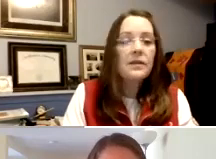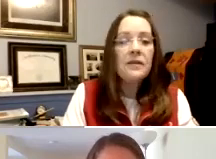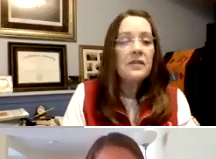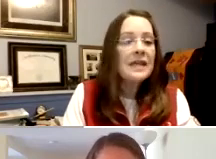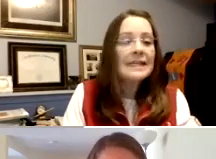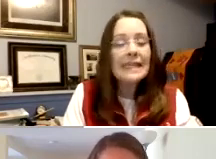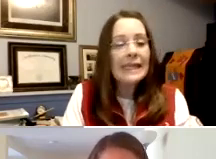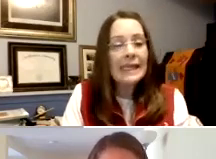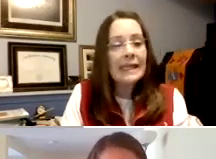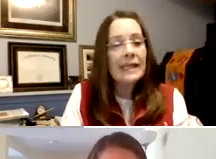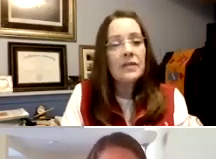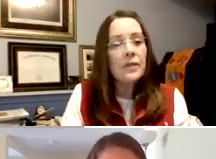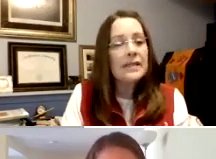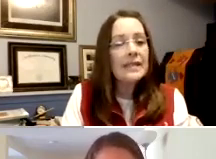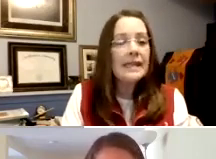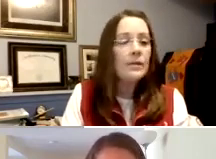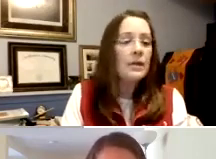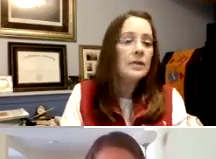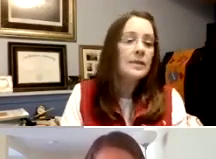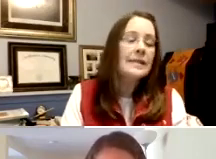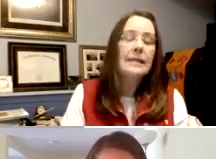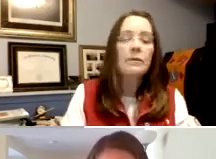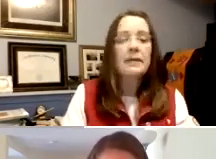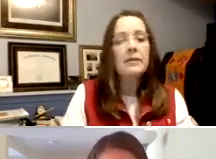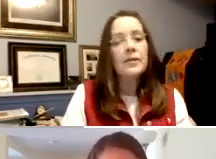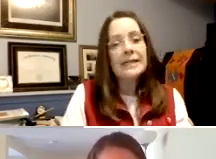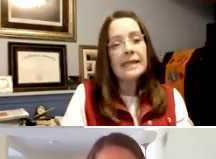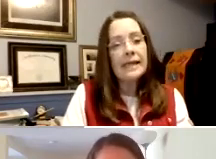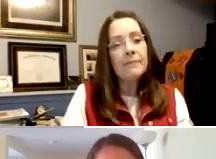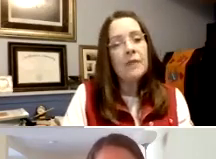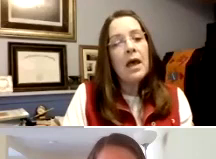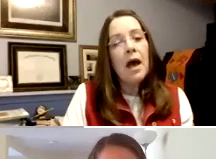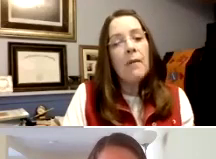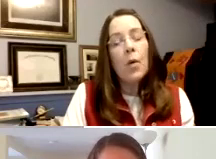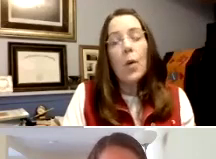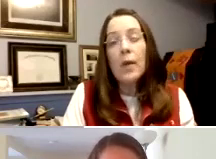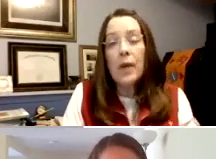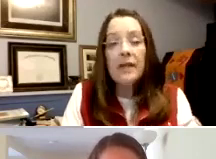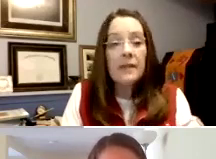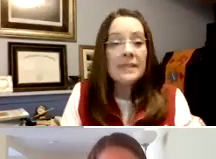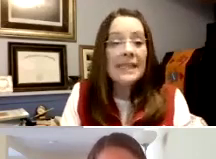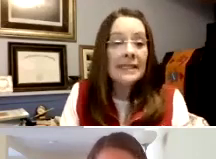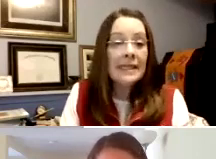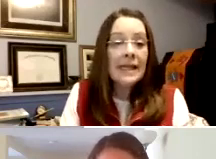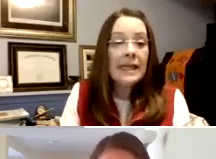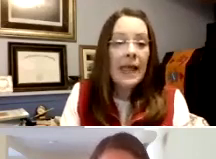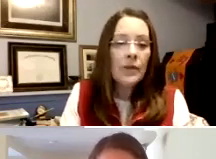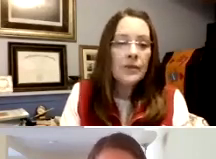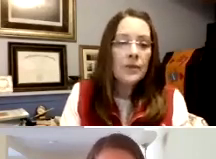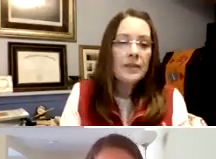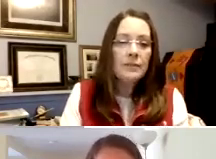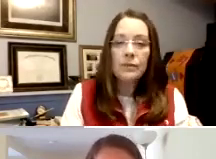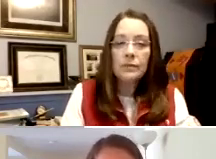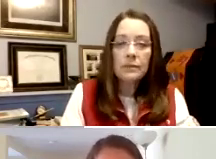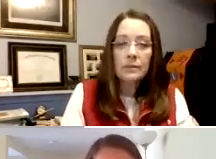Their favorite thing is a slinky. They love the red slinky. They will look at the red slinky. They will play with the red slinky. When we want them to eat, can we use the